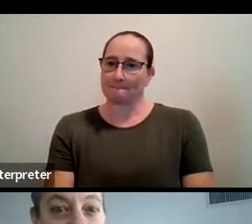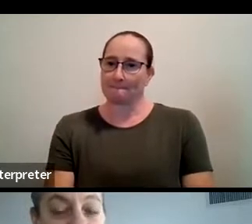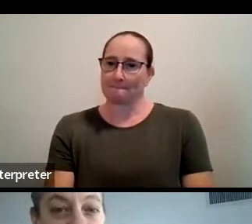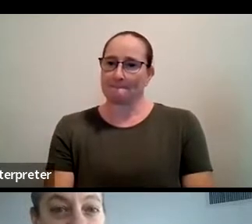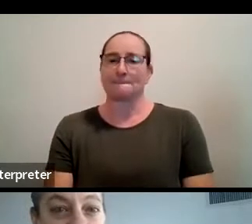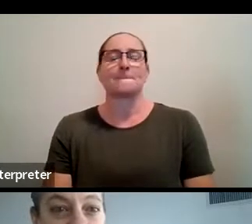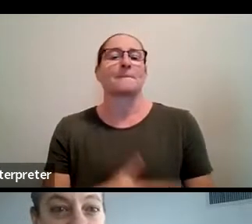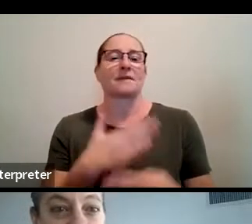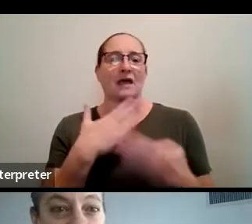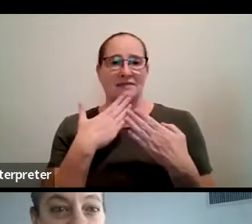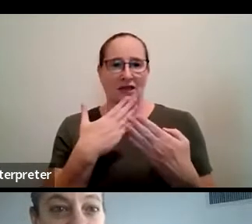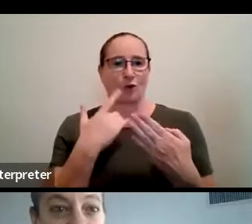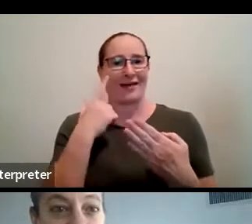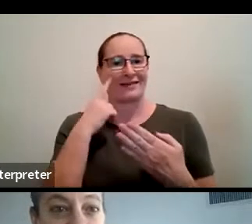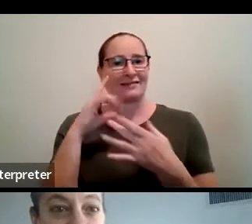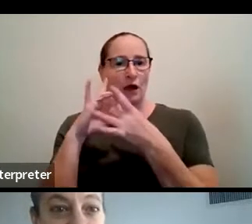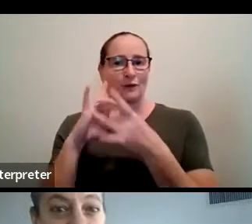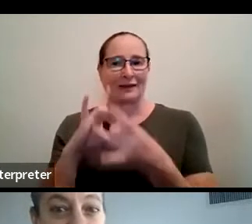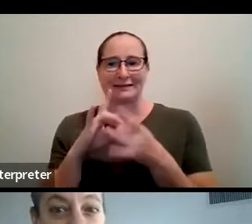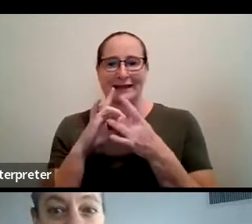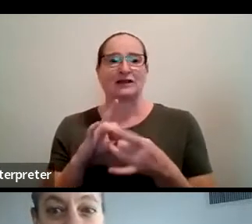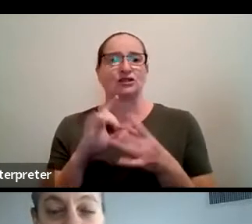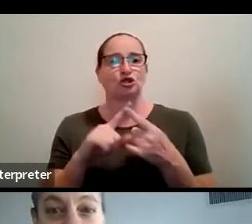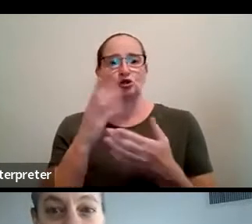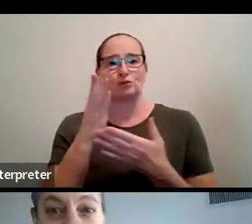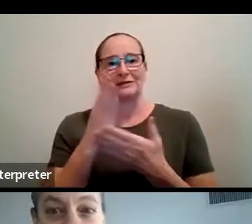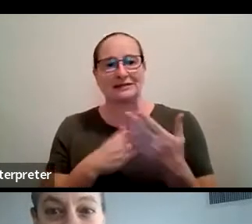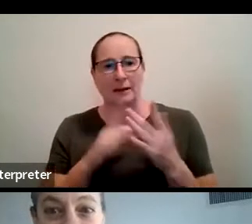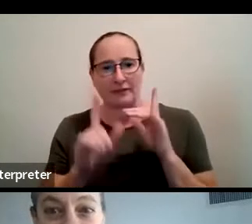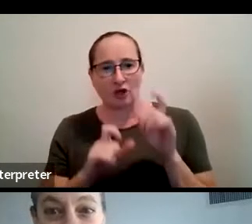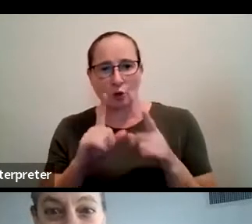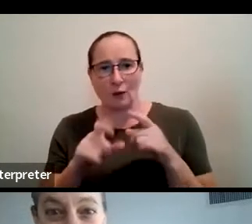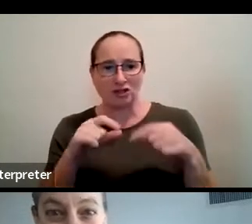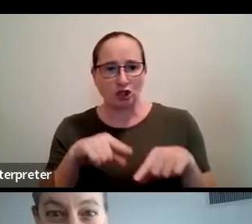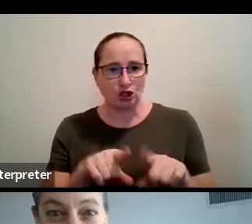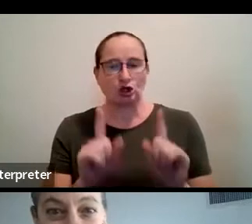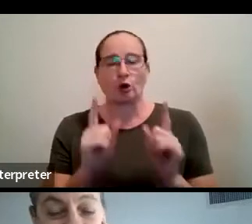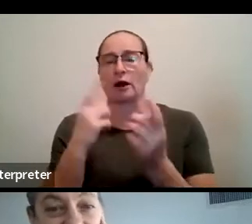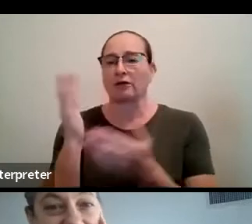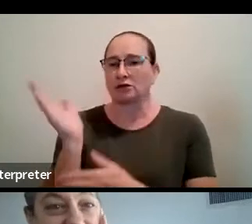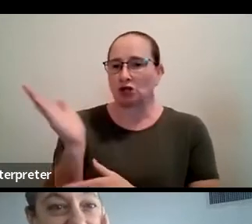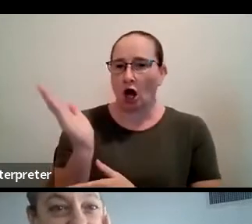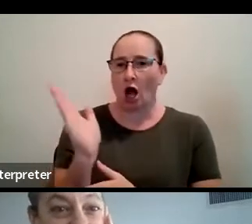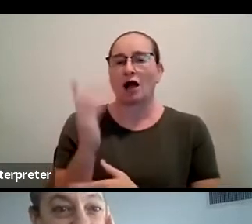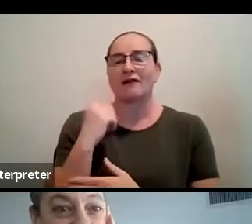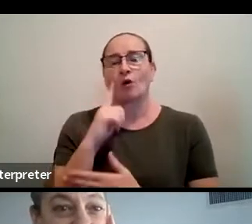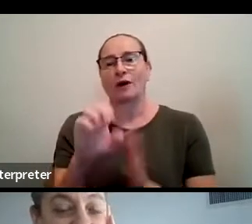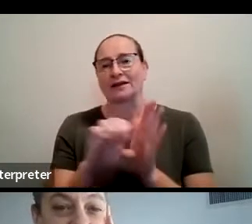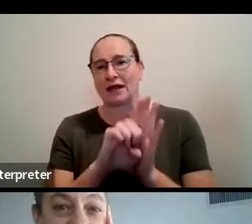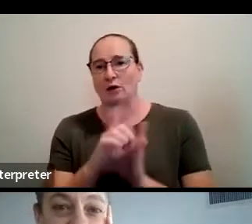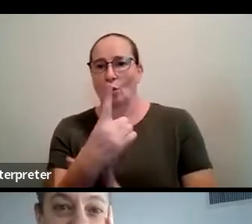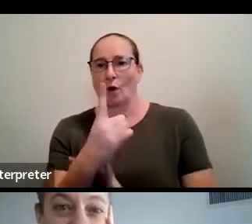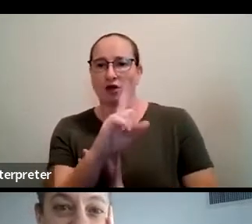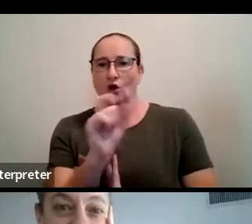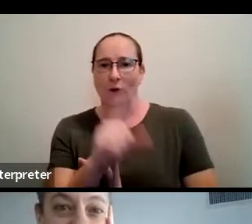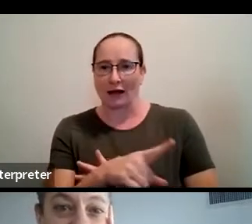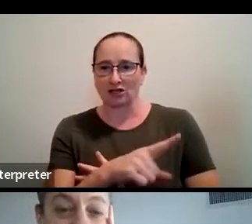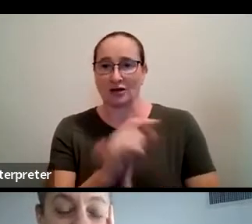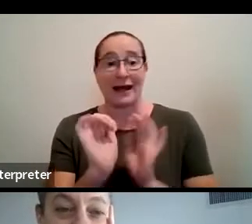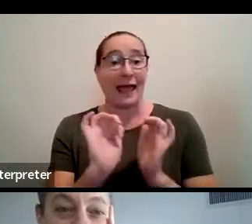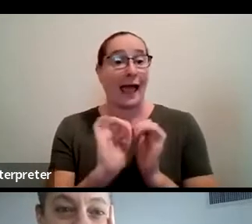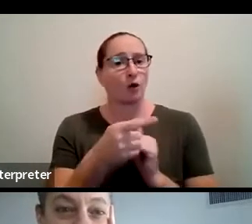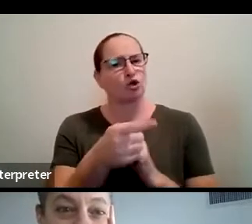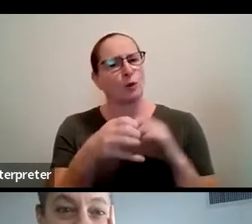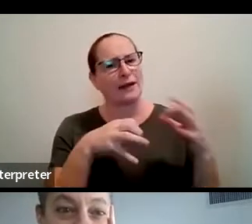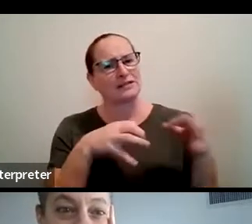Thanks. And I think that relates to some of the questions that we got during the talk. For example, one question is, how do you